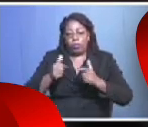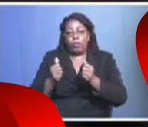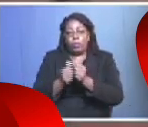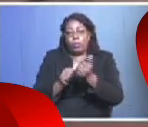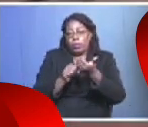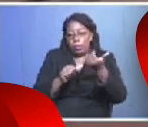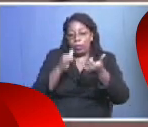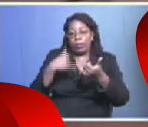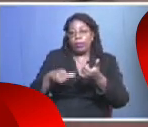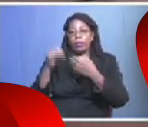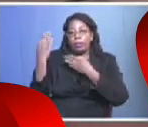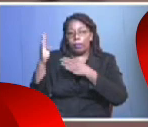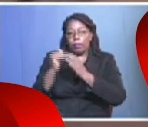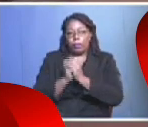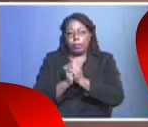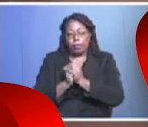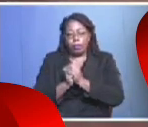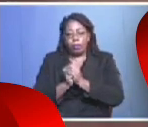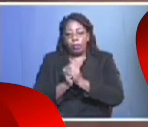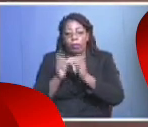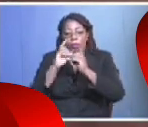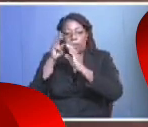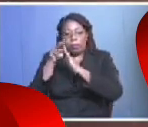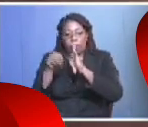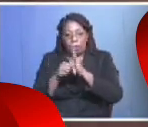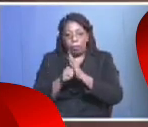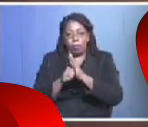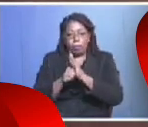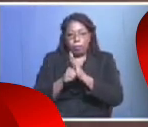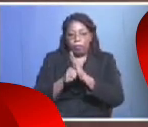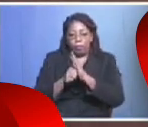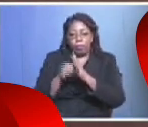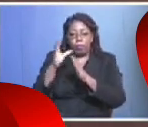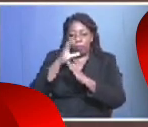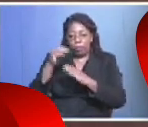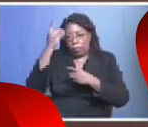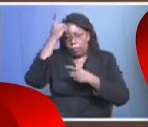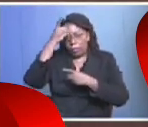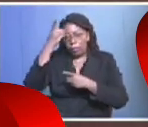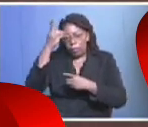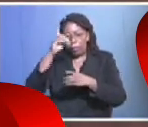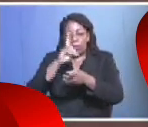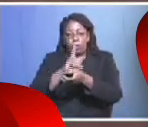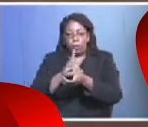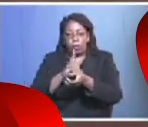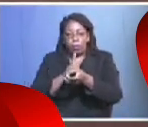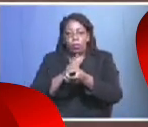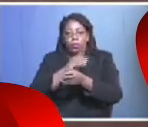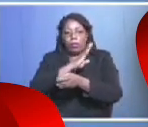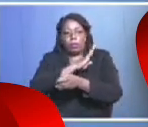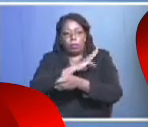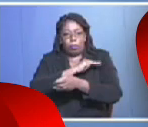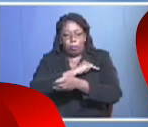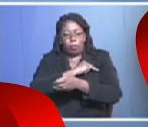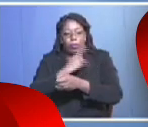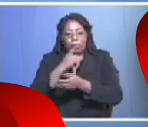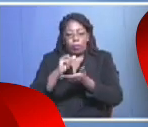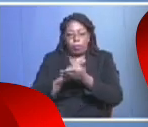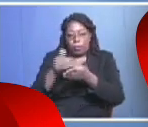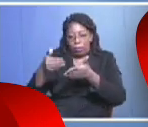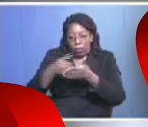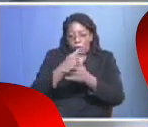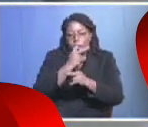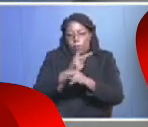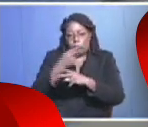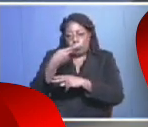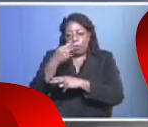Bahamas. Clinical Medical Officer at the Department of Immunology and Infectious Diseases, Dr. Norard Morgan, says that new